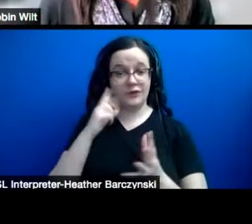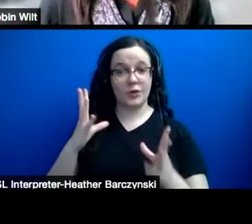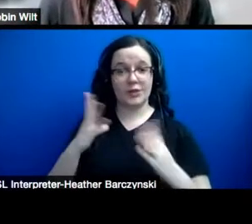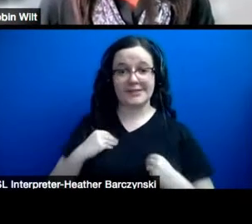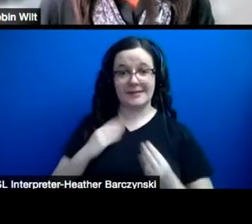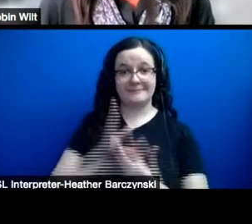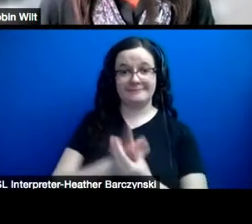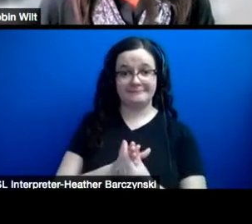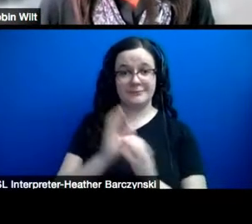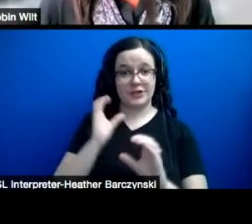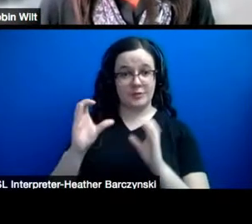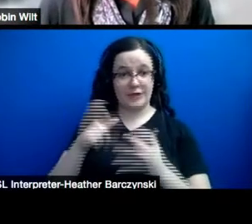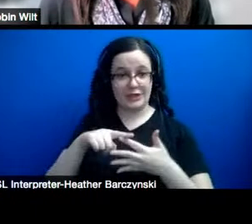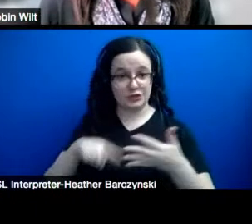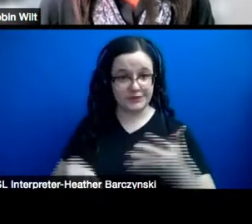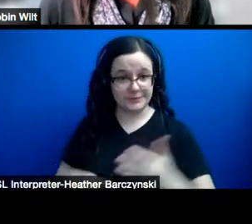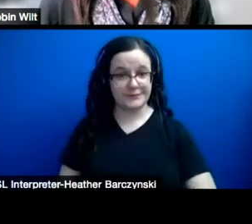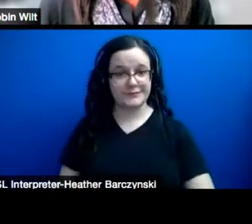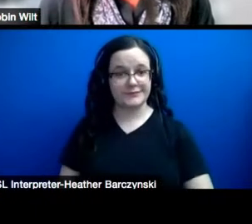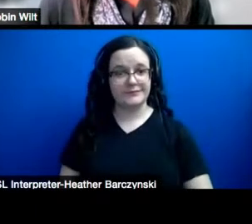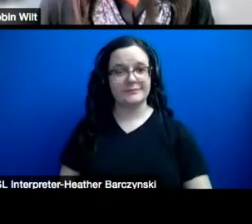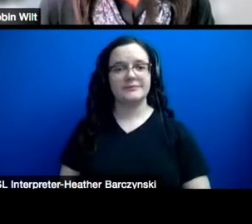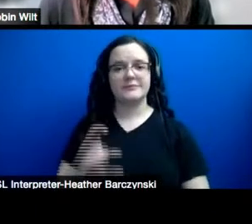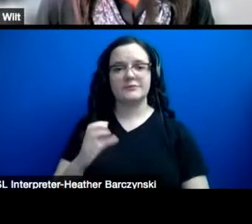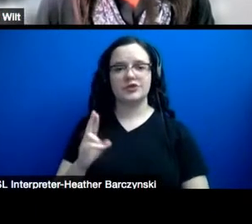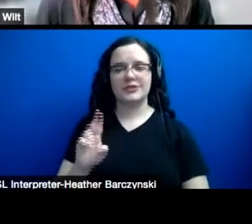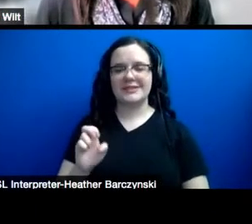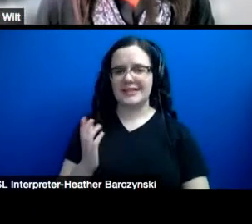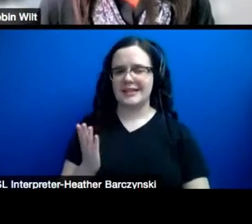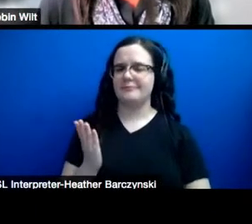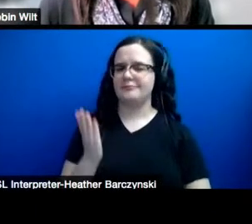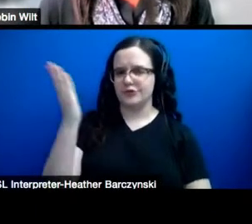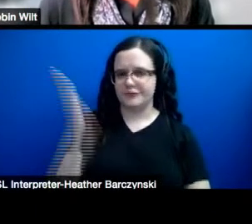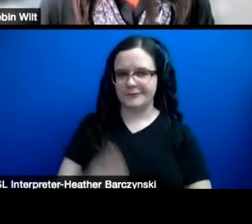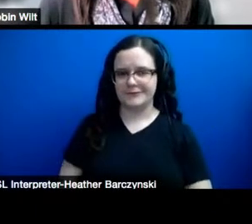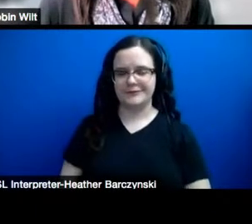please? So moved. Christine.